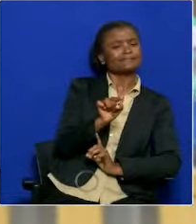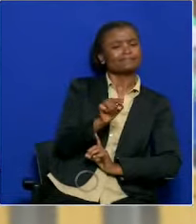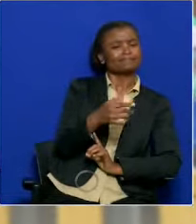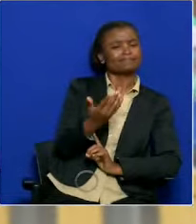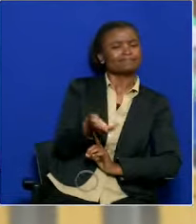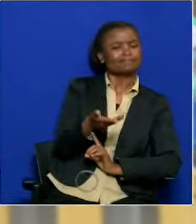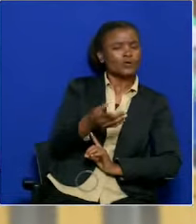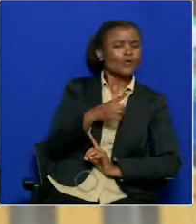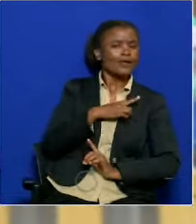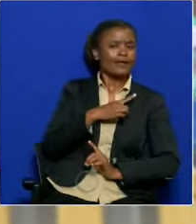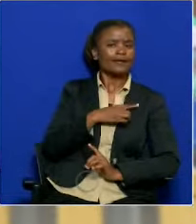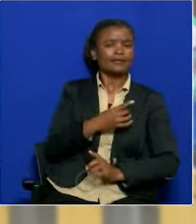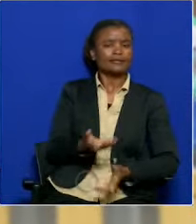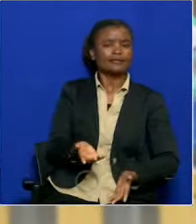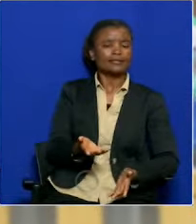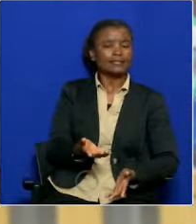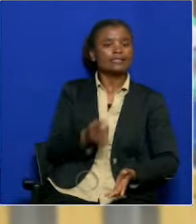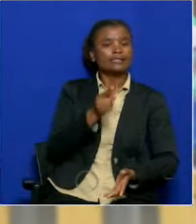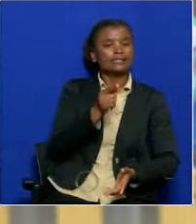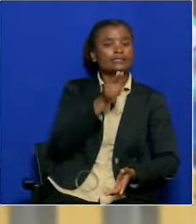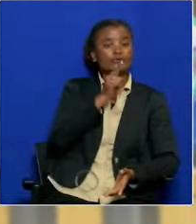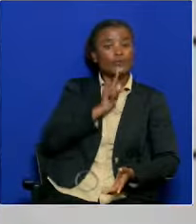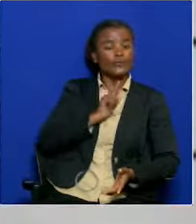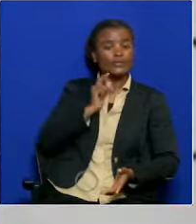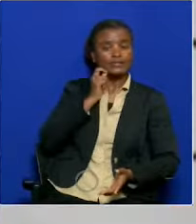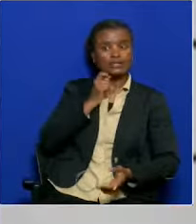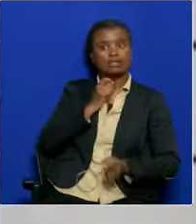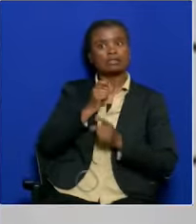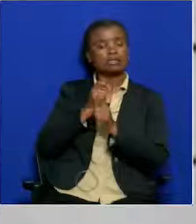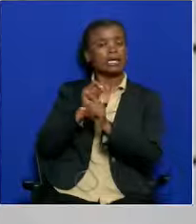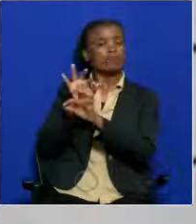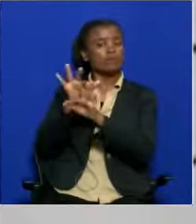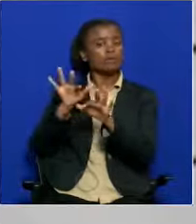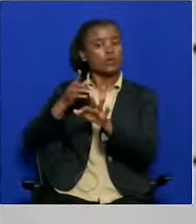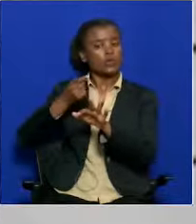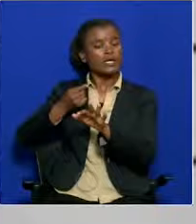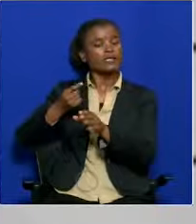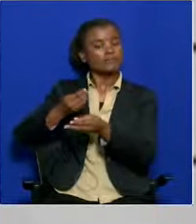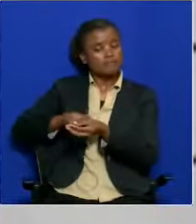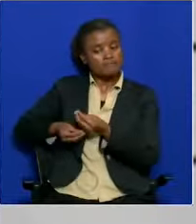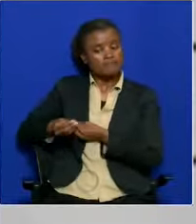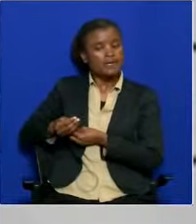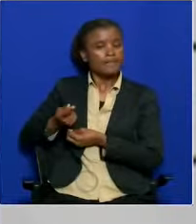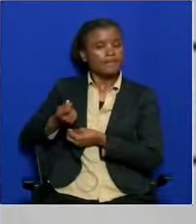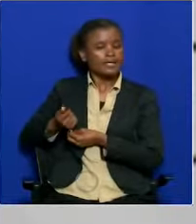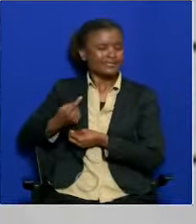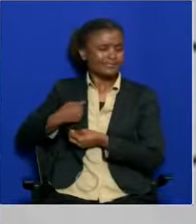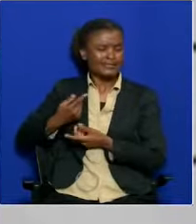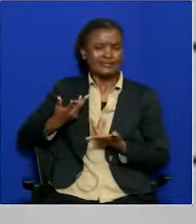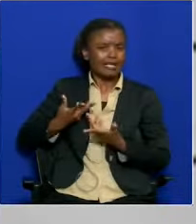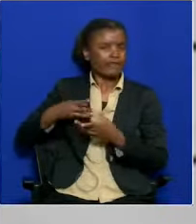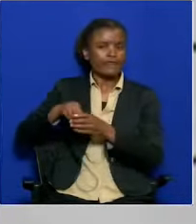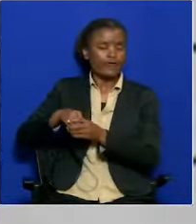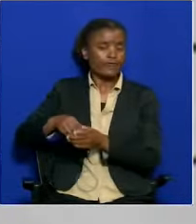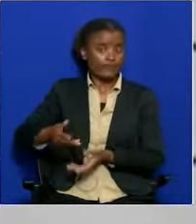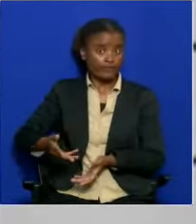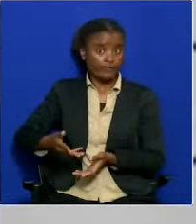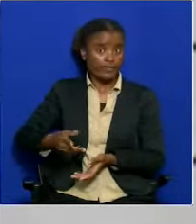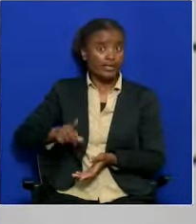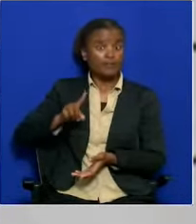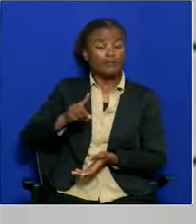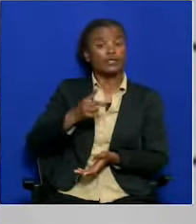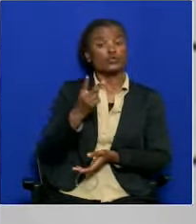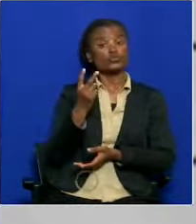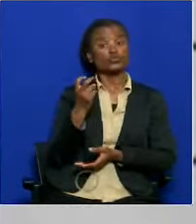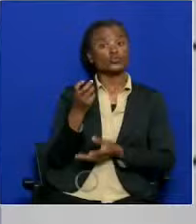He said, no, it's people wanting to extort me money. I've got nothing to do with these things. But the only two things I knew there